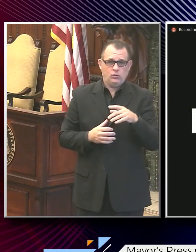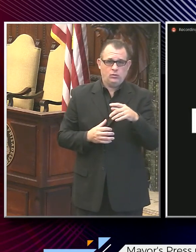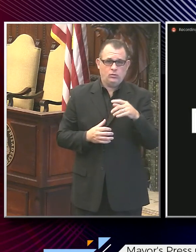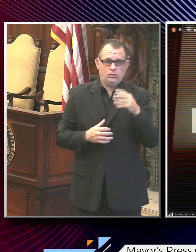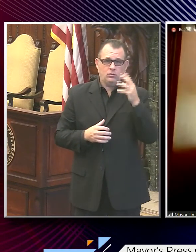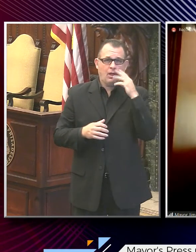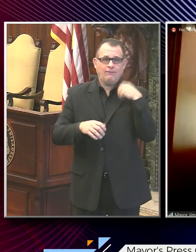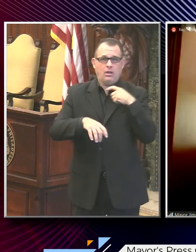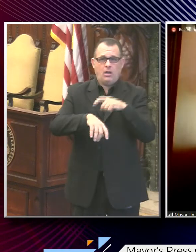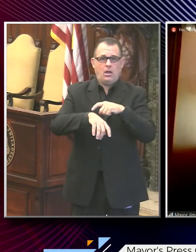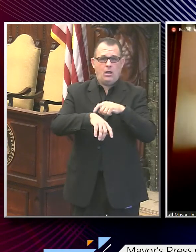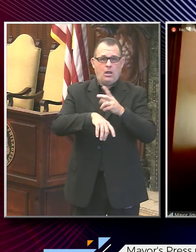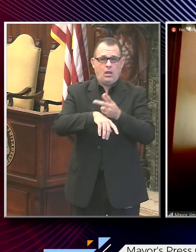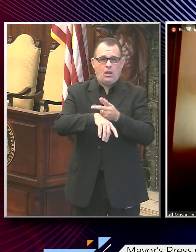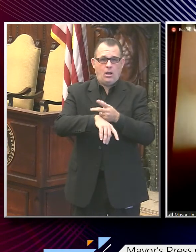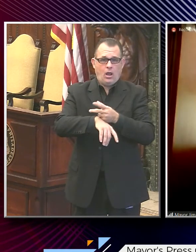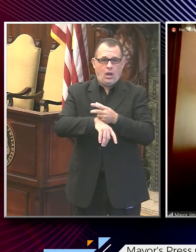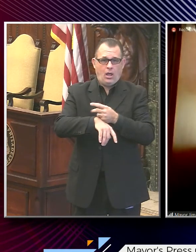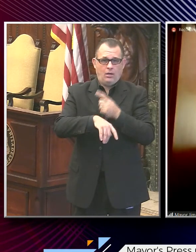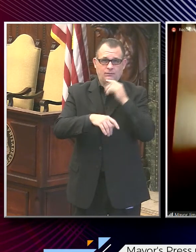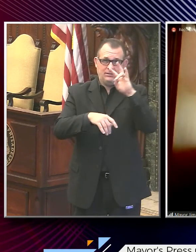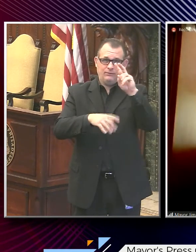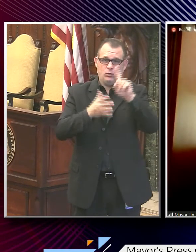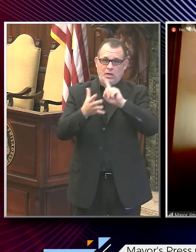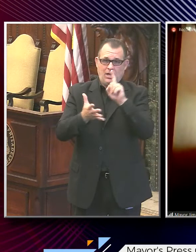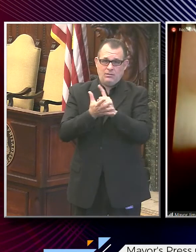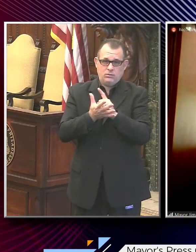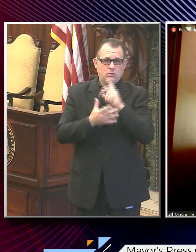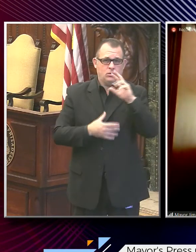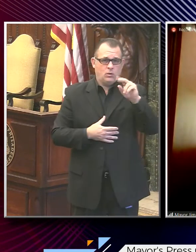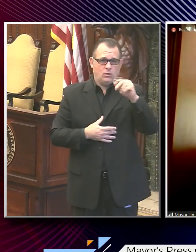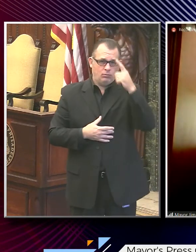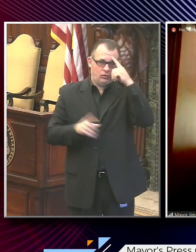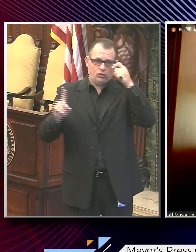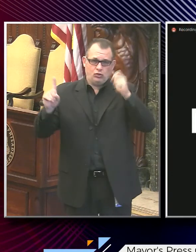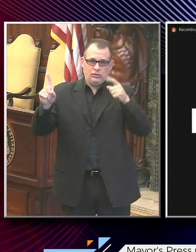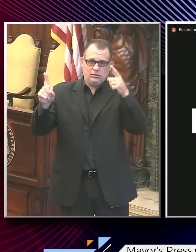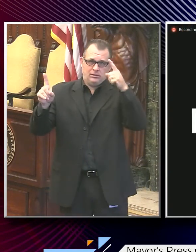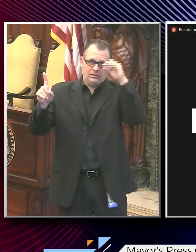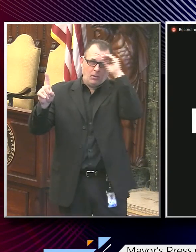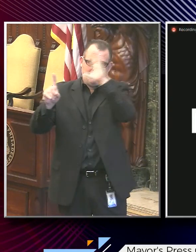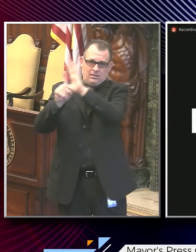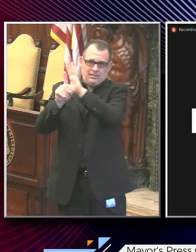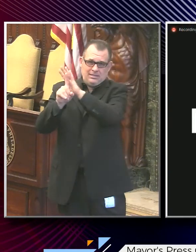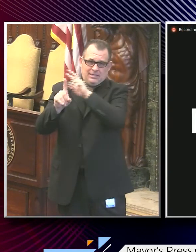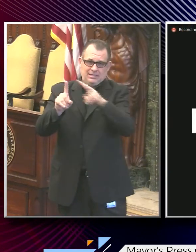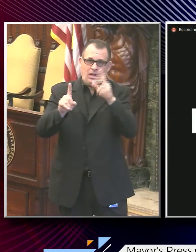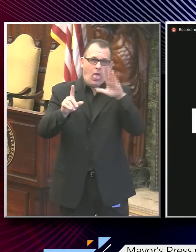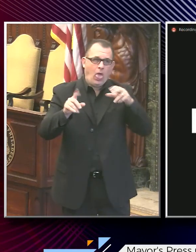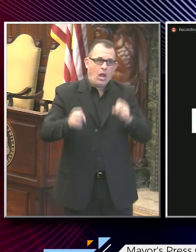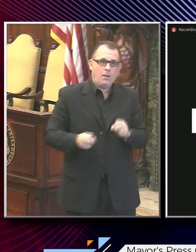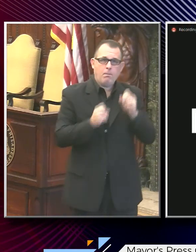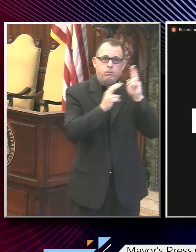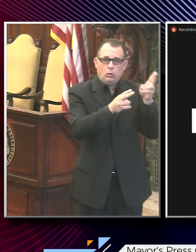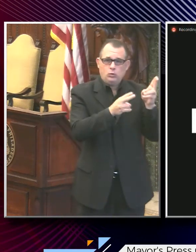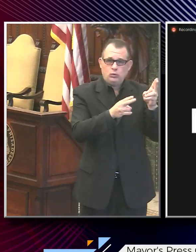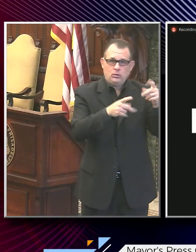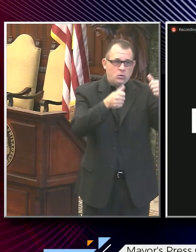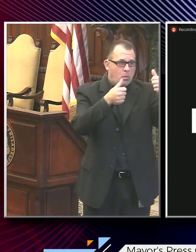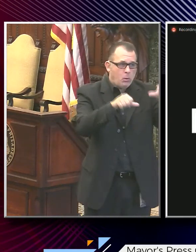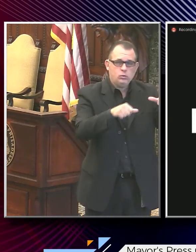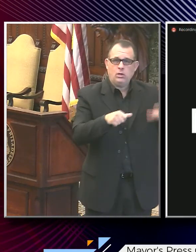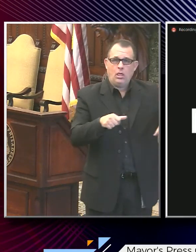hours? We have not posted yet based on the judge's opinion. All right. Yeah, I wasn't sure if it basically carried over. All right, and